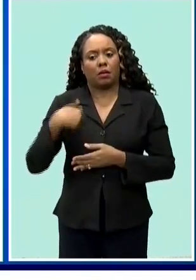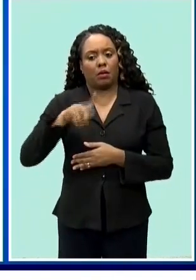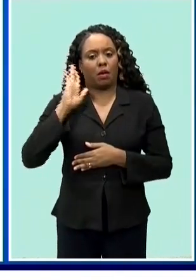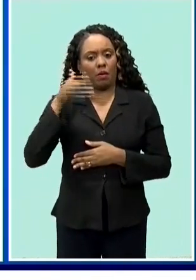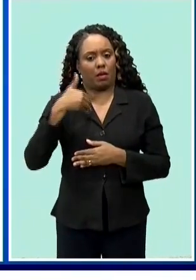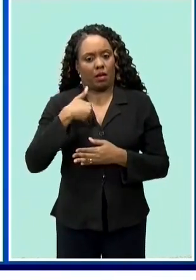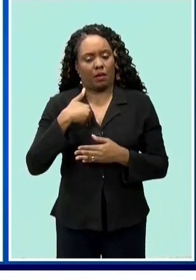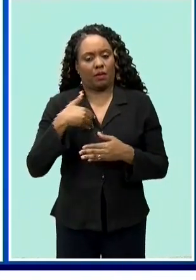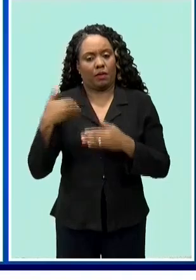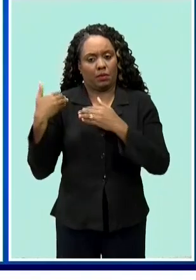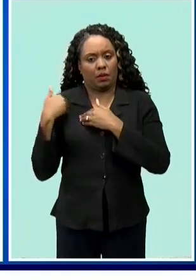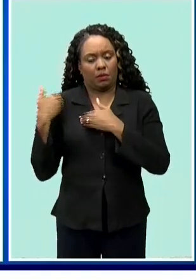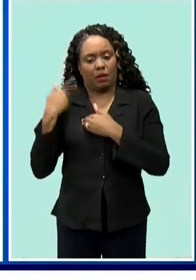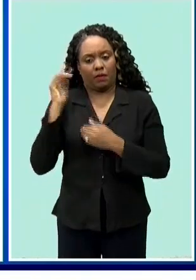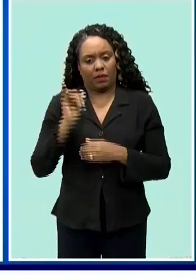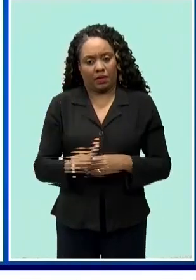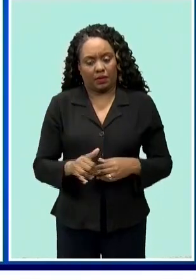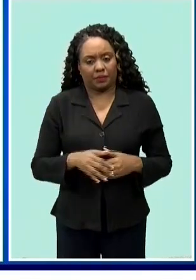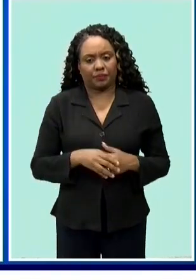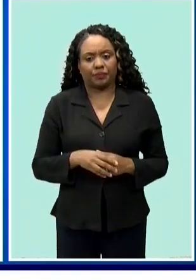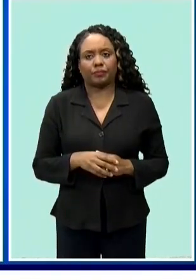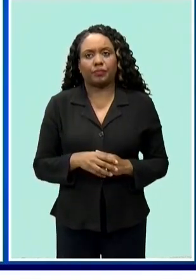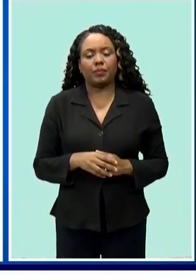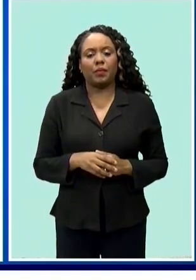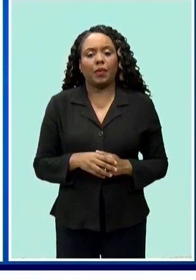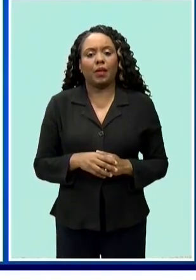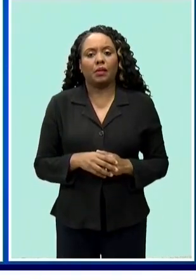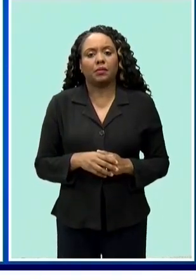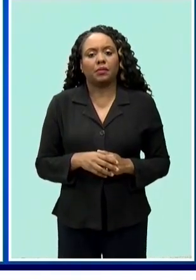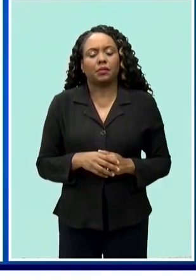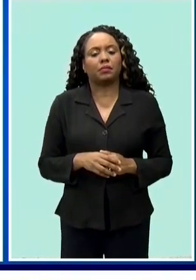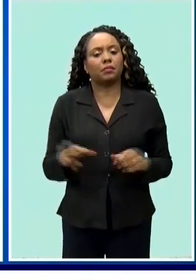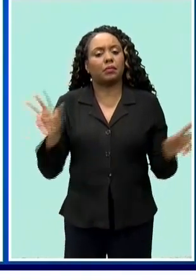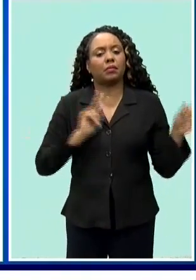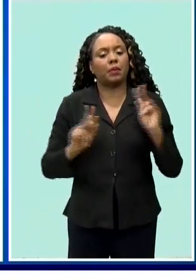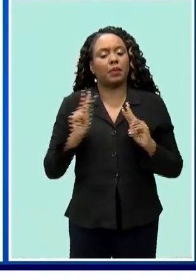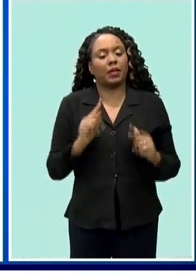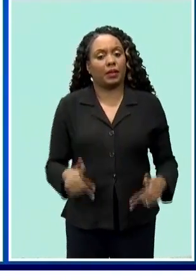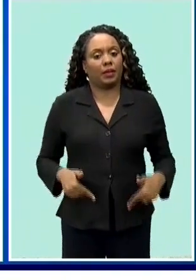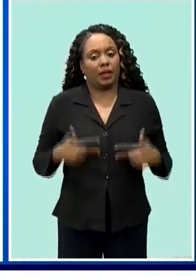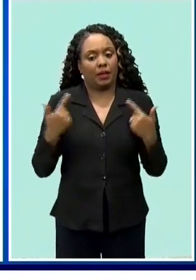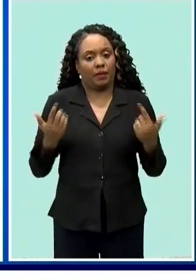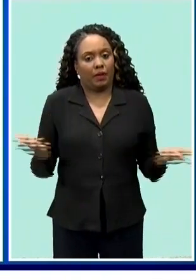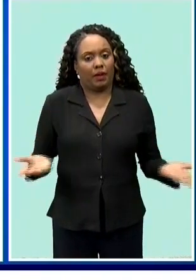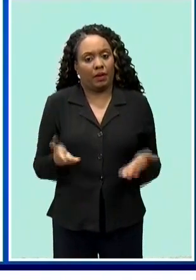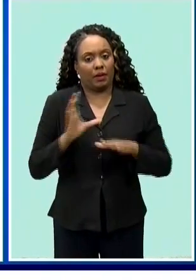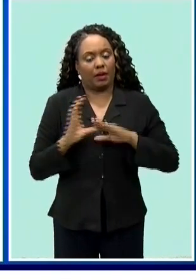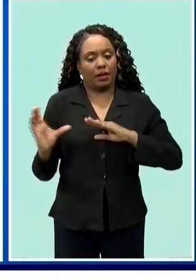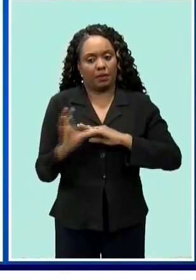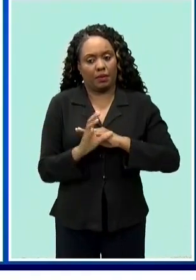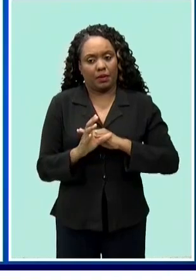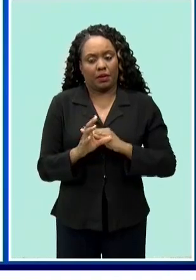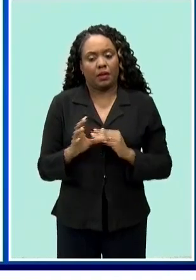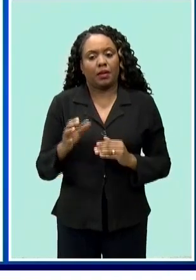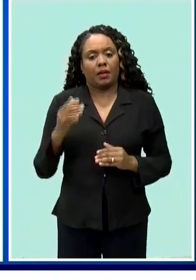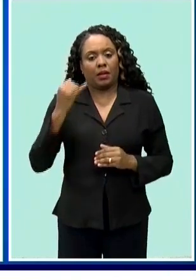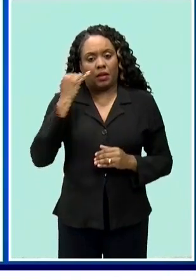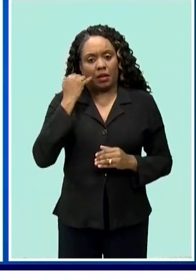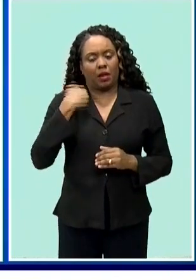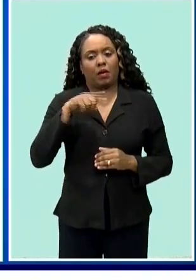The notion of the average citizen in the region being able to play that